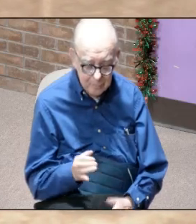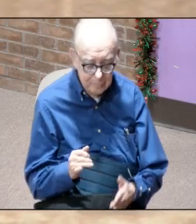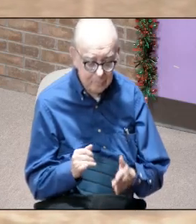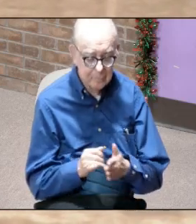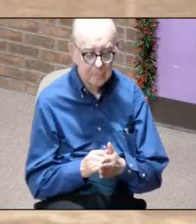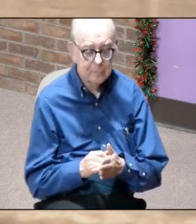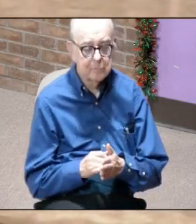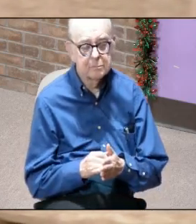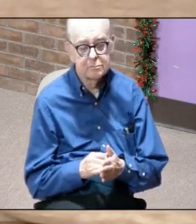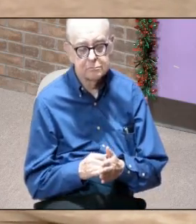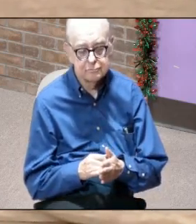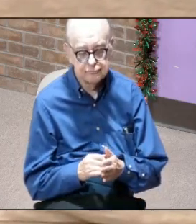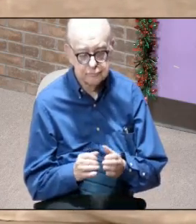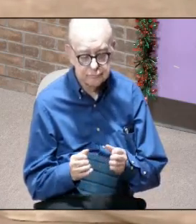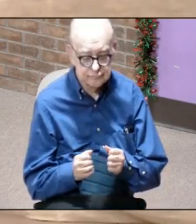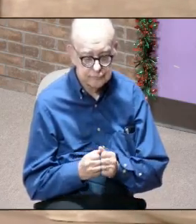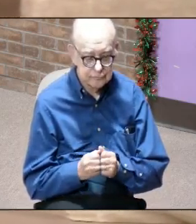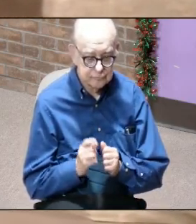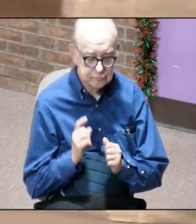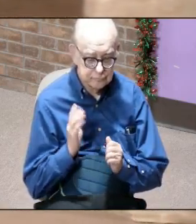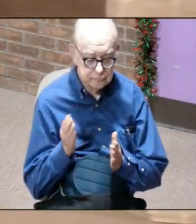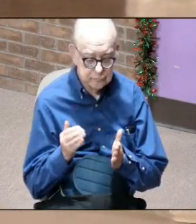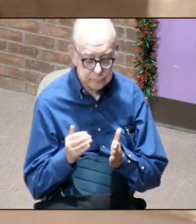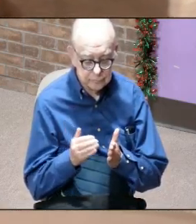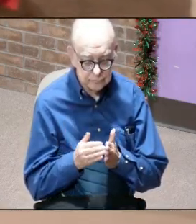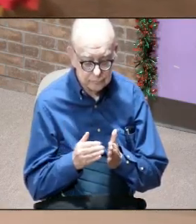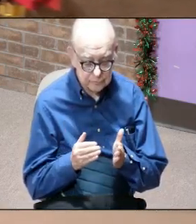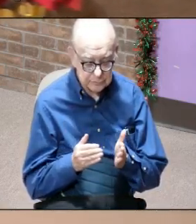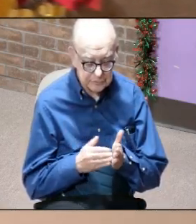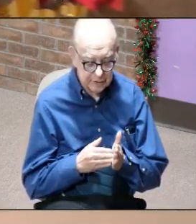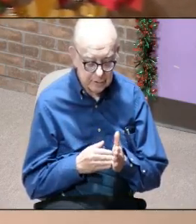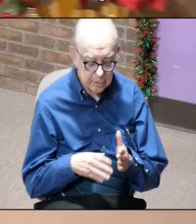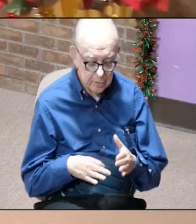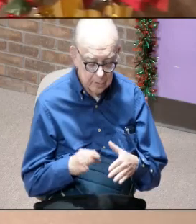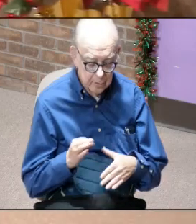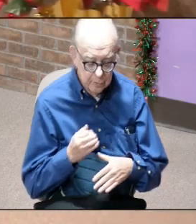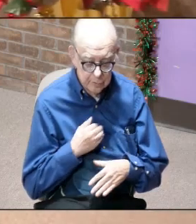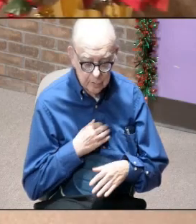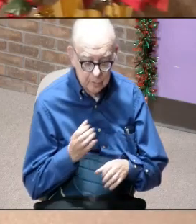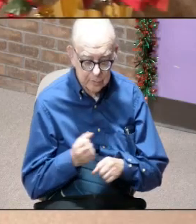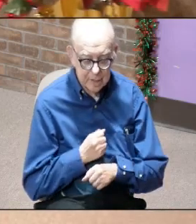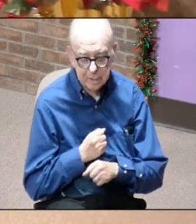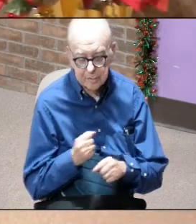that when the 1 millionth soul gets saved,